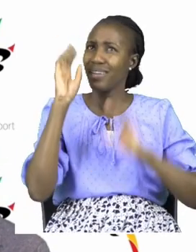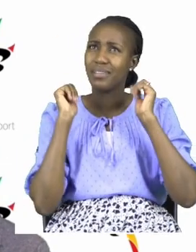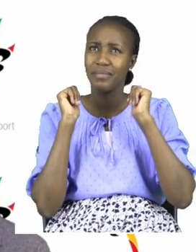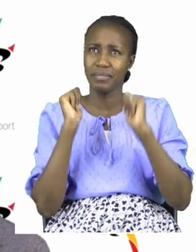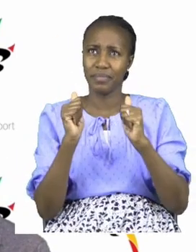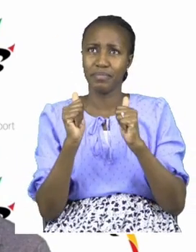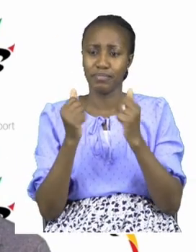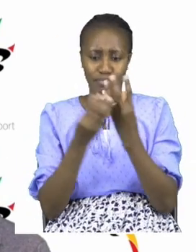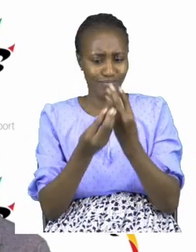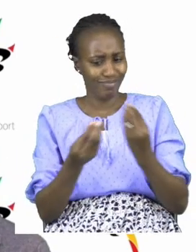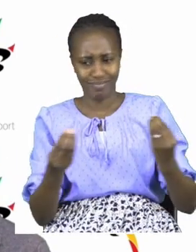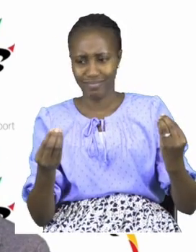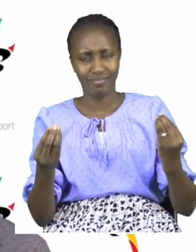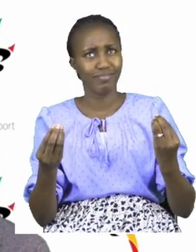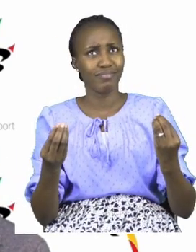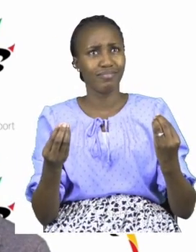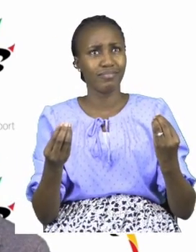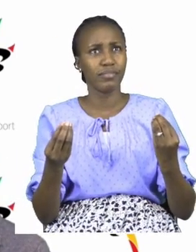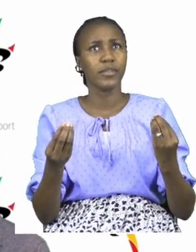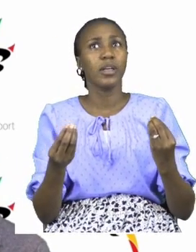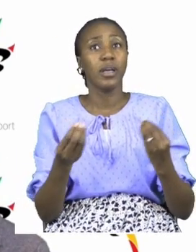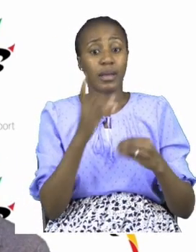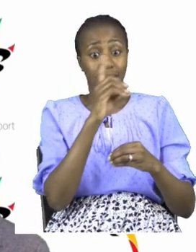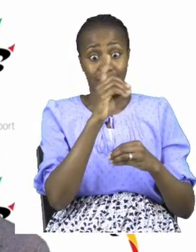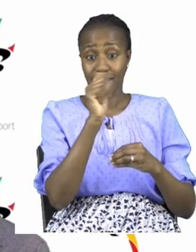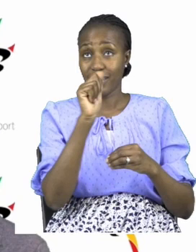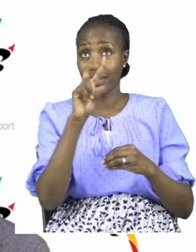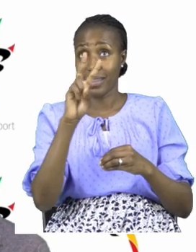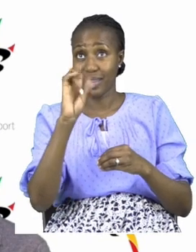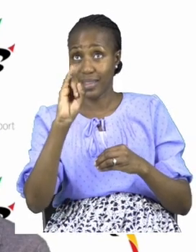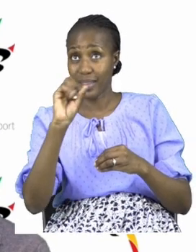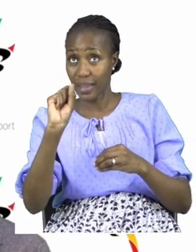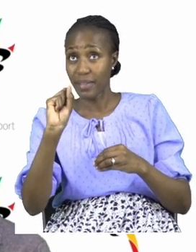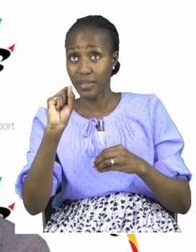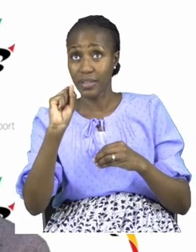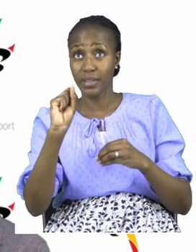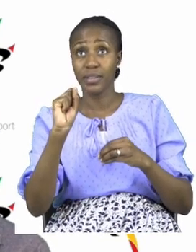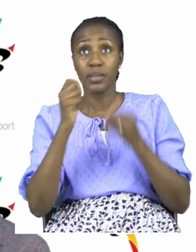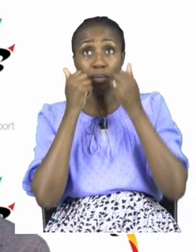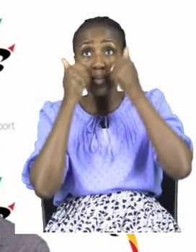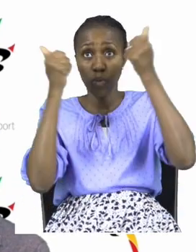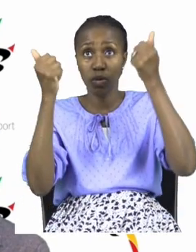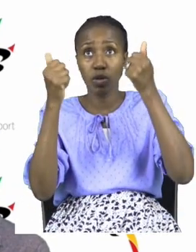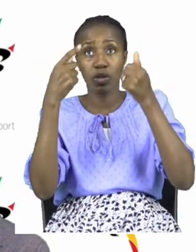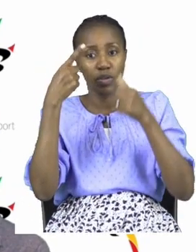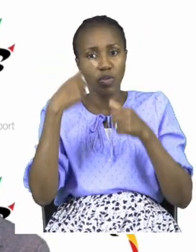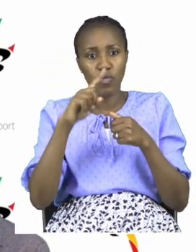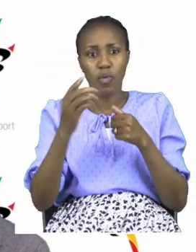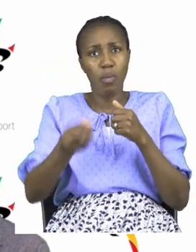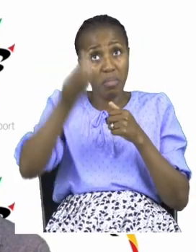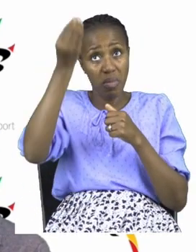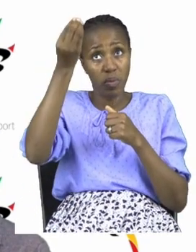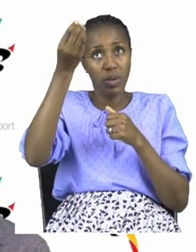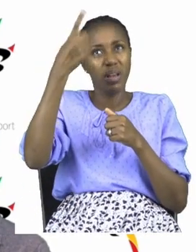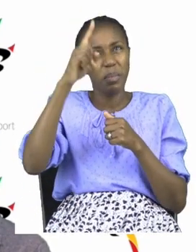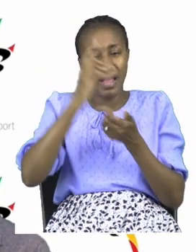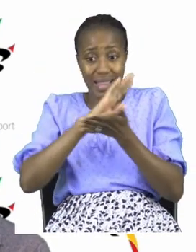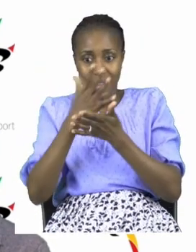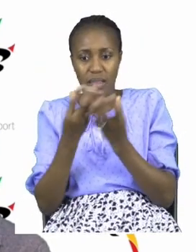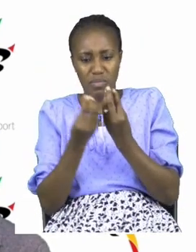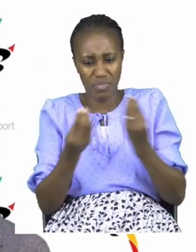players, Davis Cup is a senior tournament, but we decided this year that let's give some